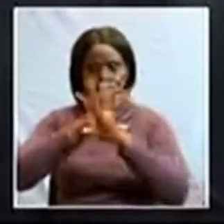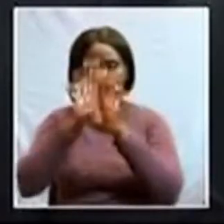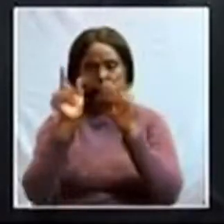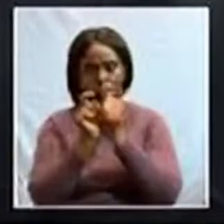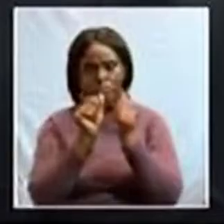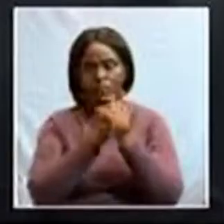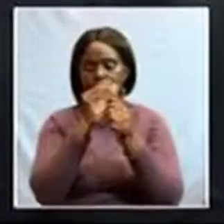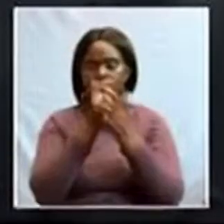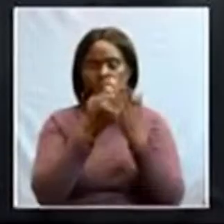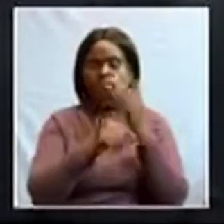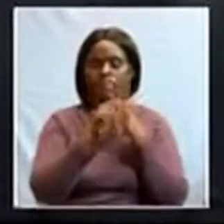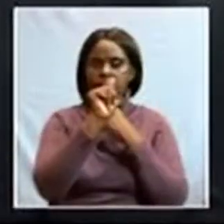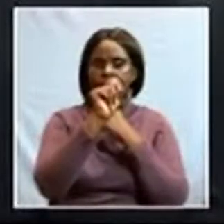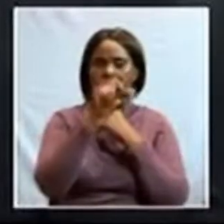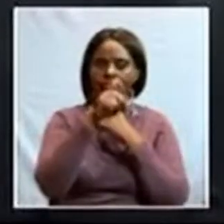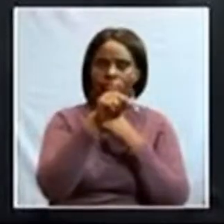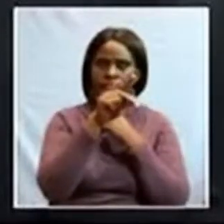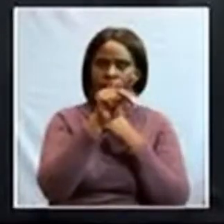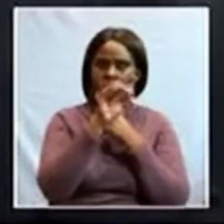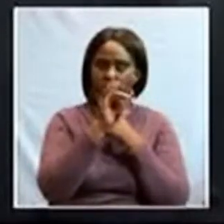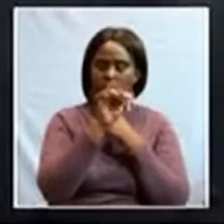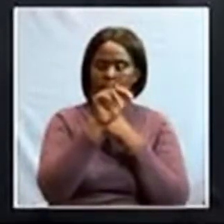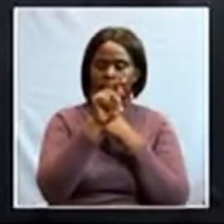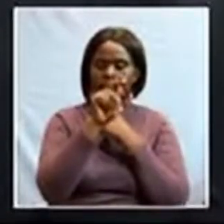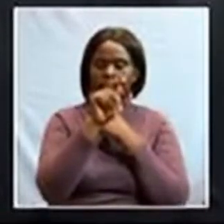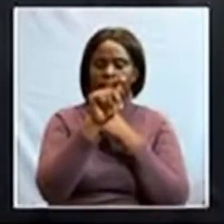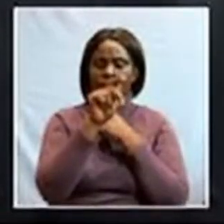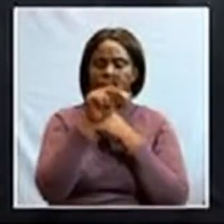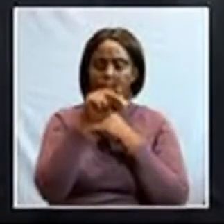and TPINs